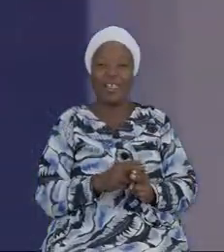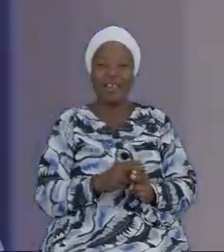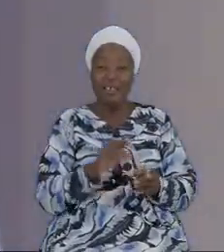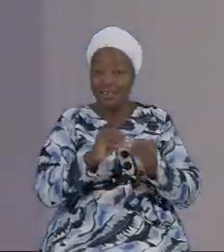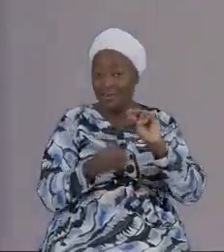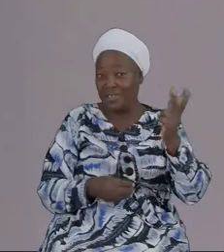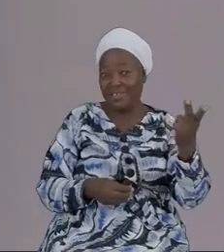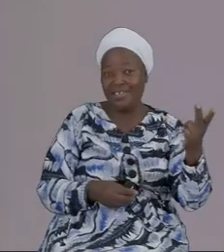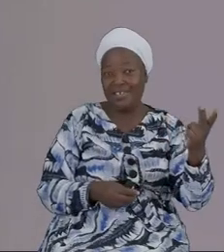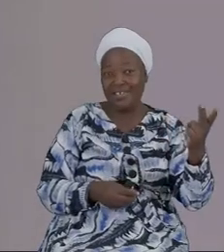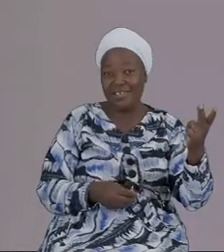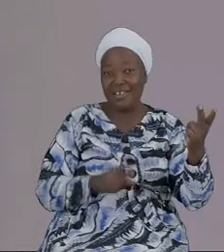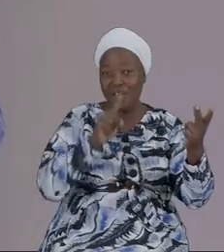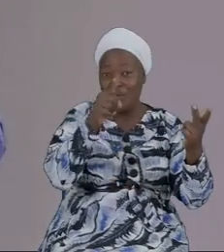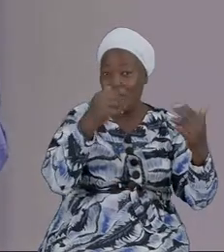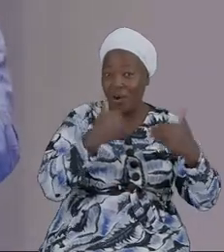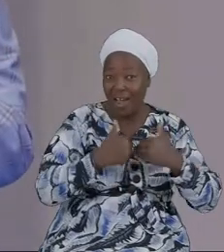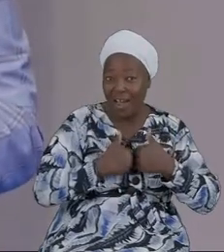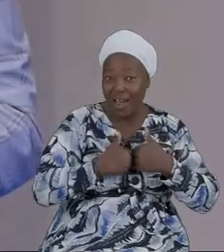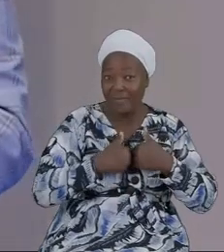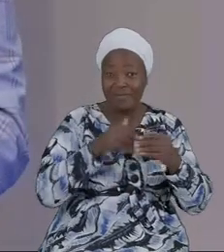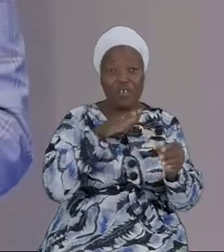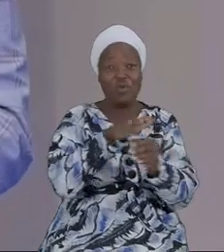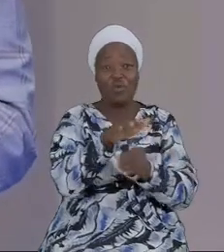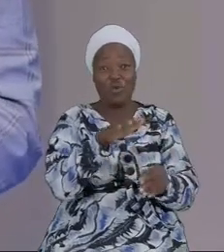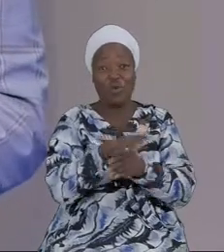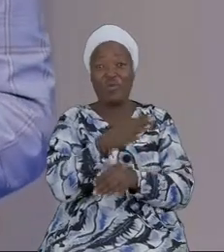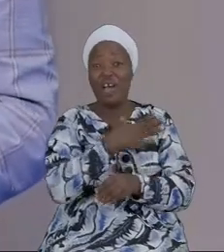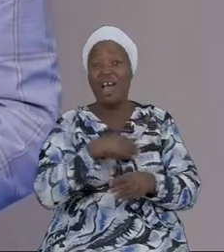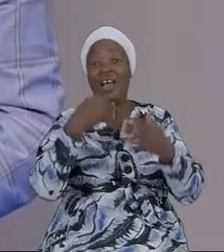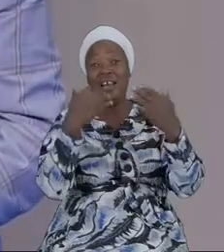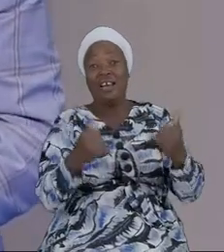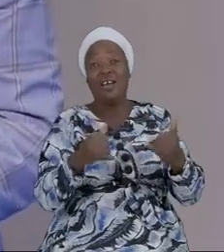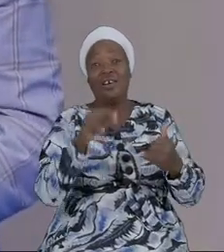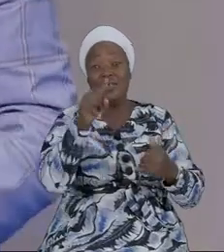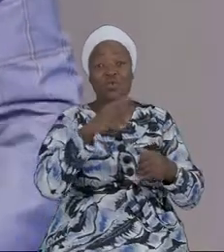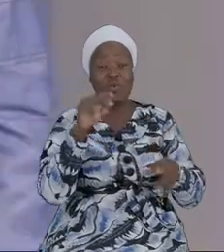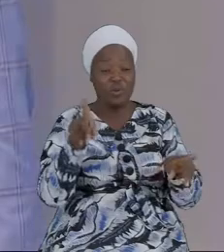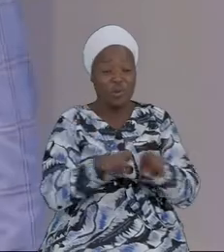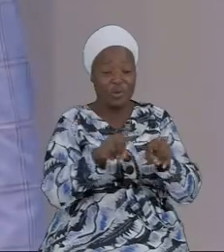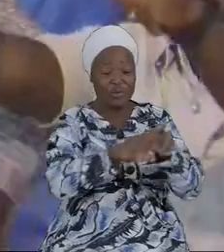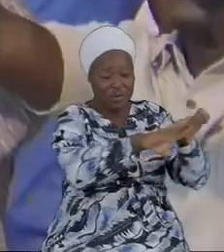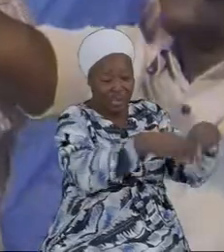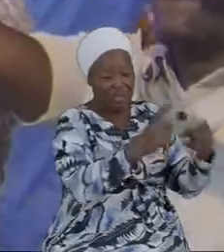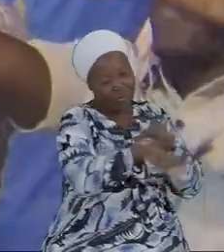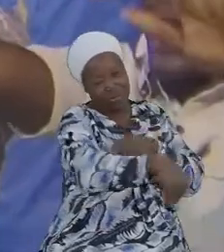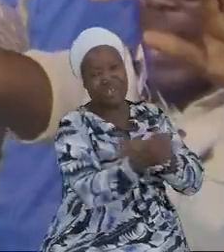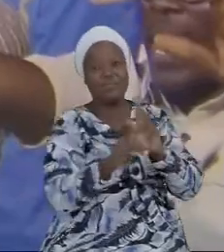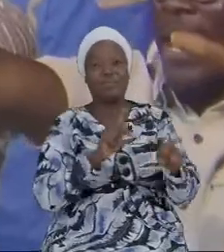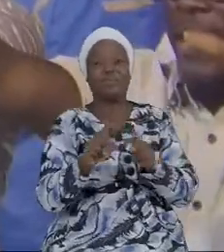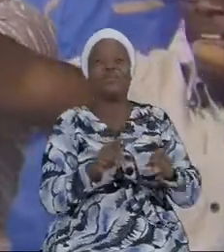Number three, you have enough and now you will also spare other people.